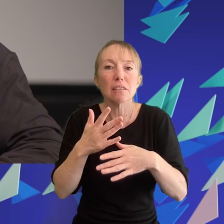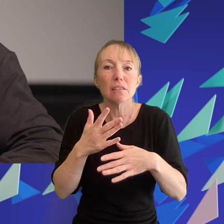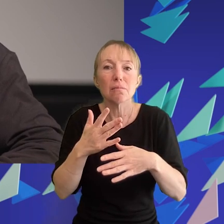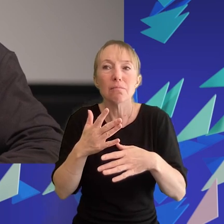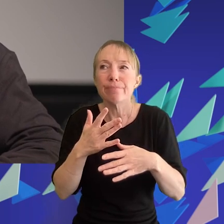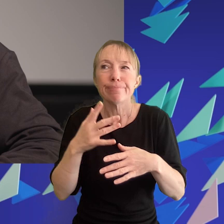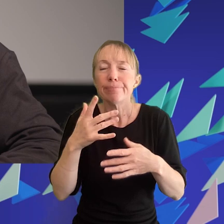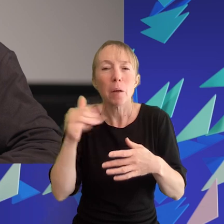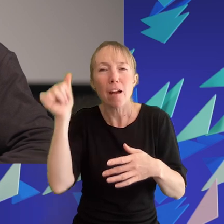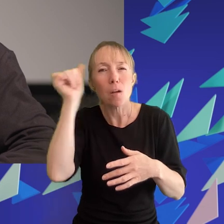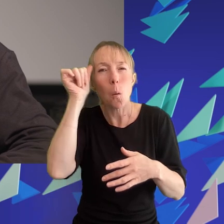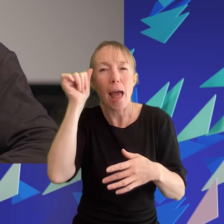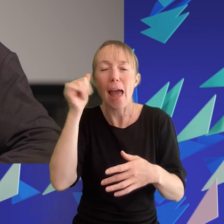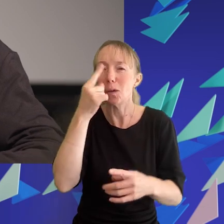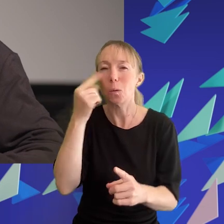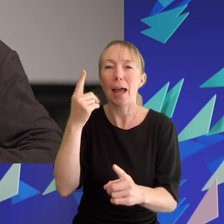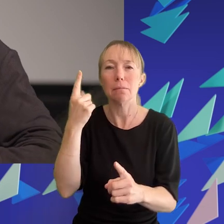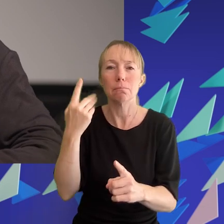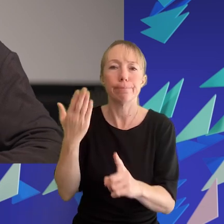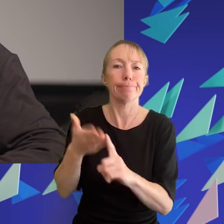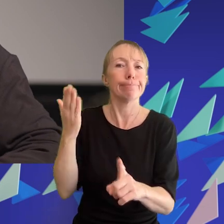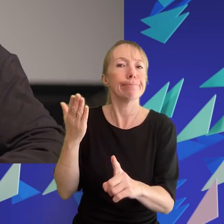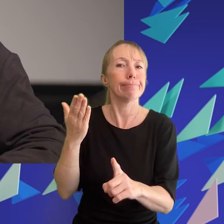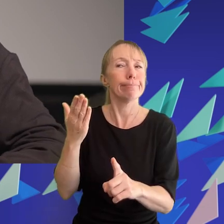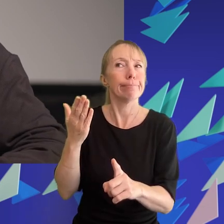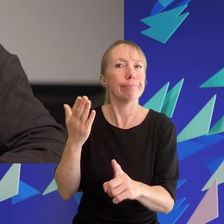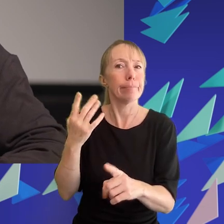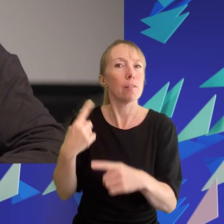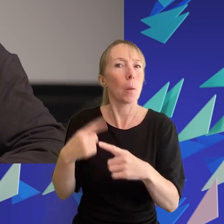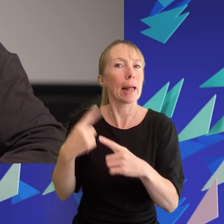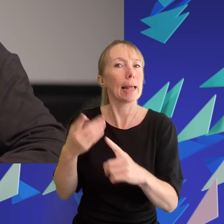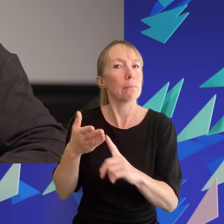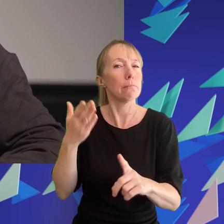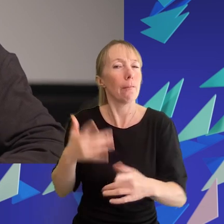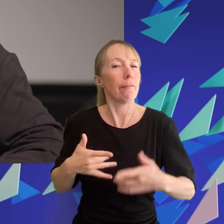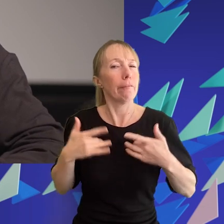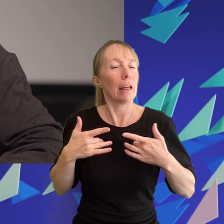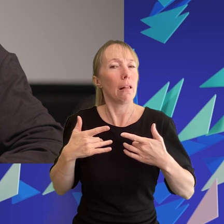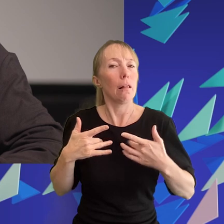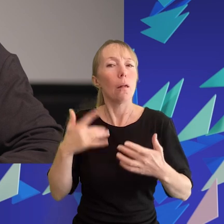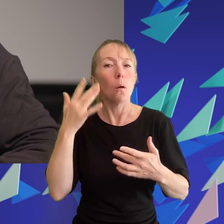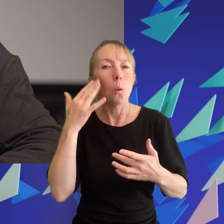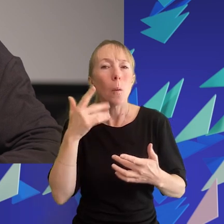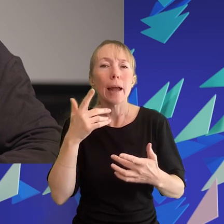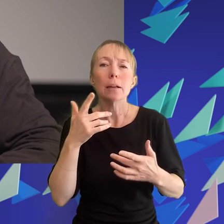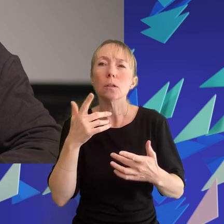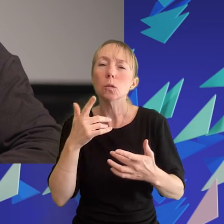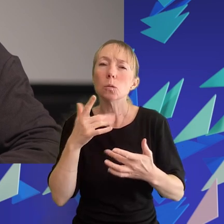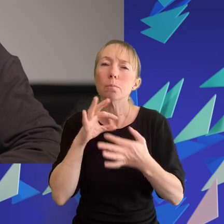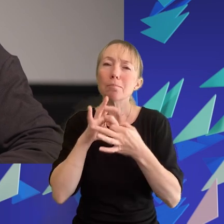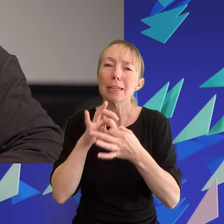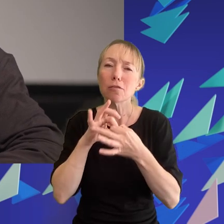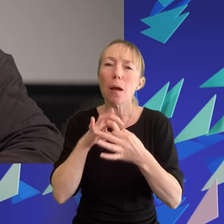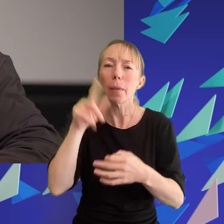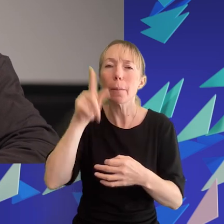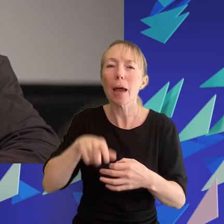no consciousness, you can immediately know that. You feel that. And when you have an interaction with somebody